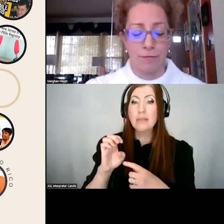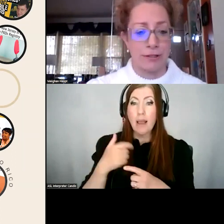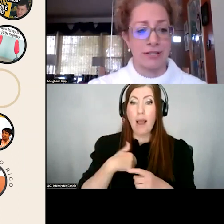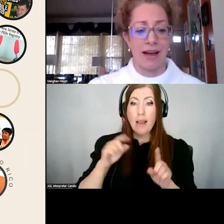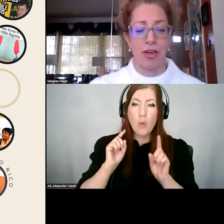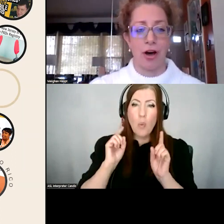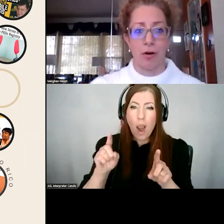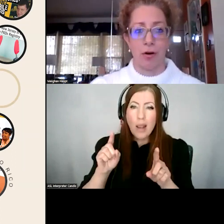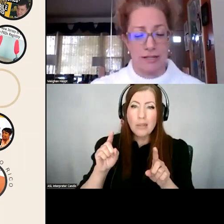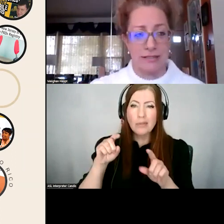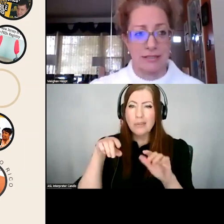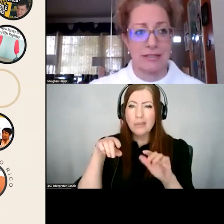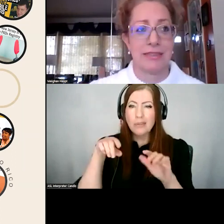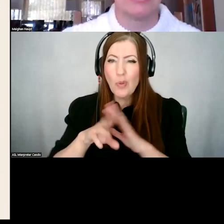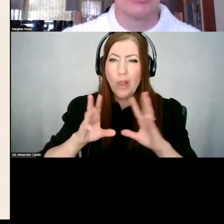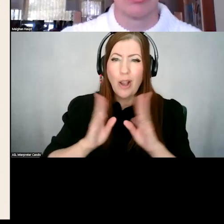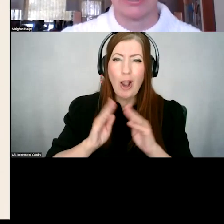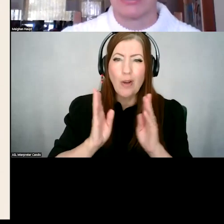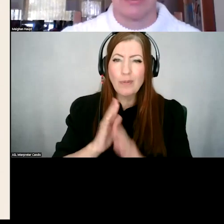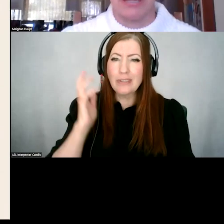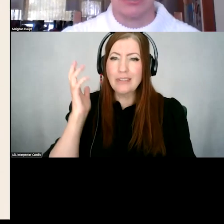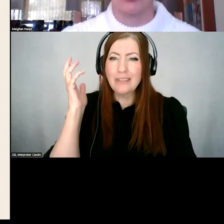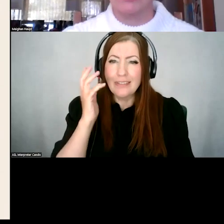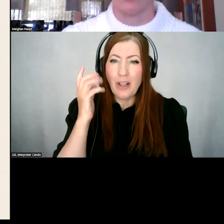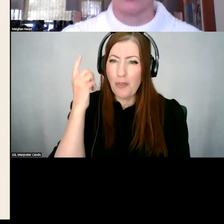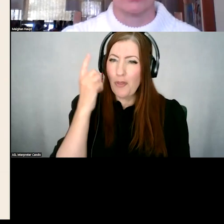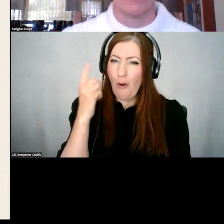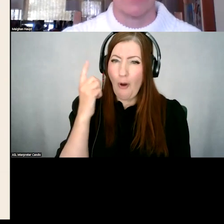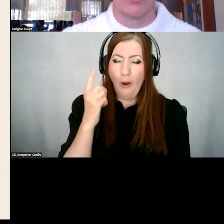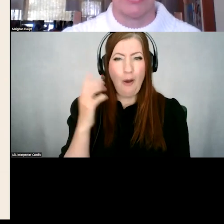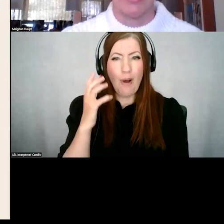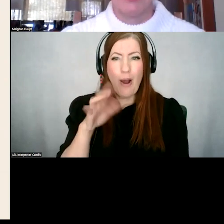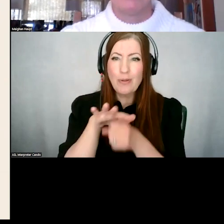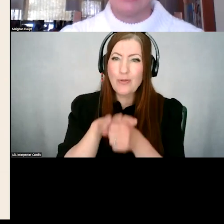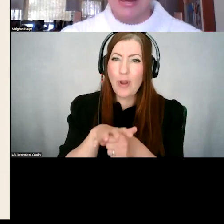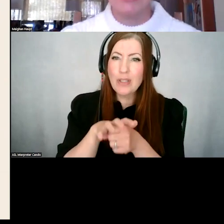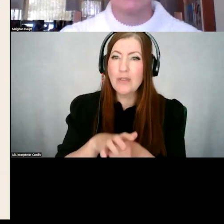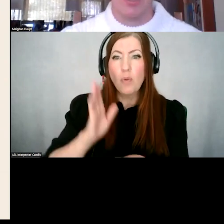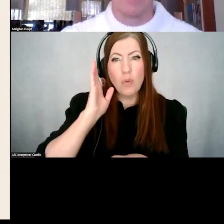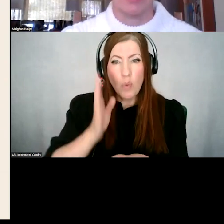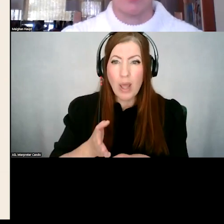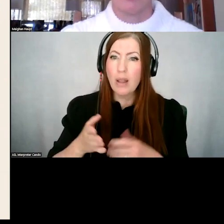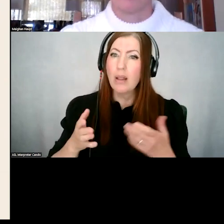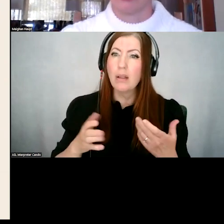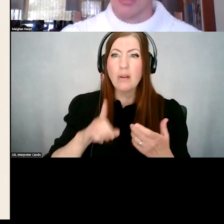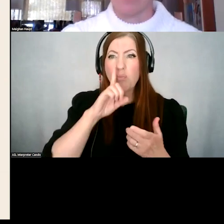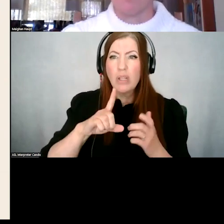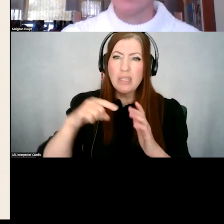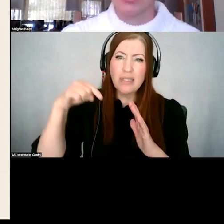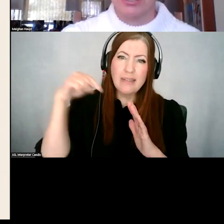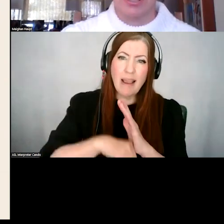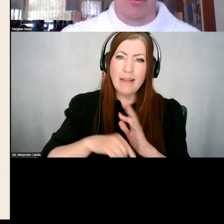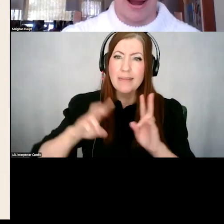this conference, I thought, oh my goodness, this is really going to be stressful. This is a very intense topic. There are a